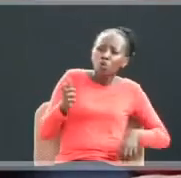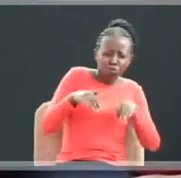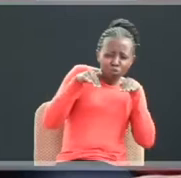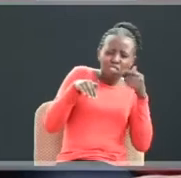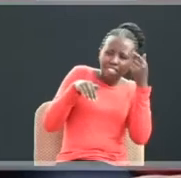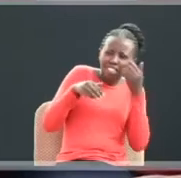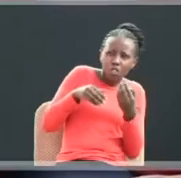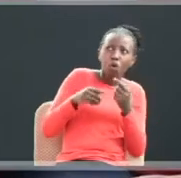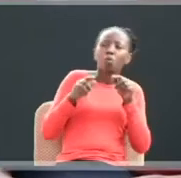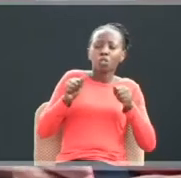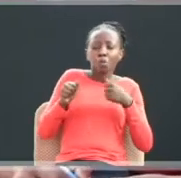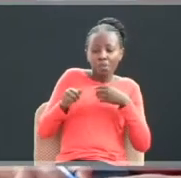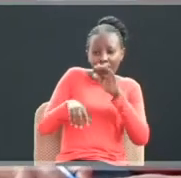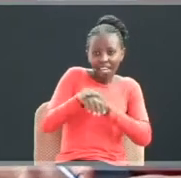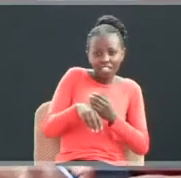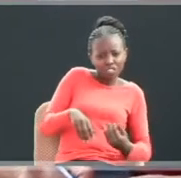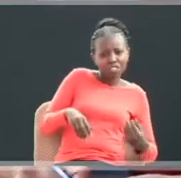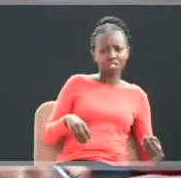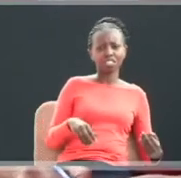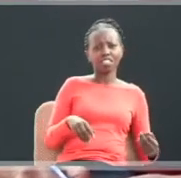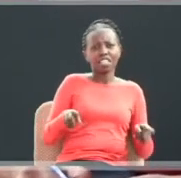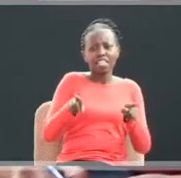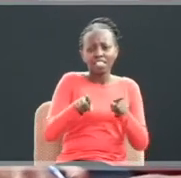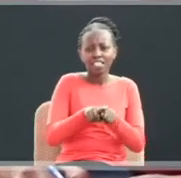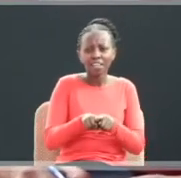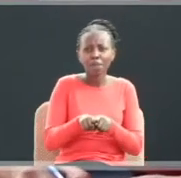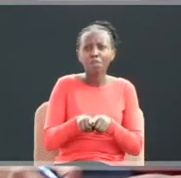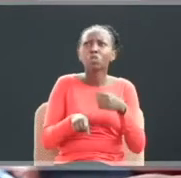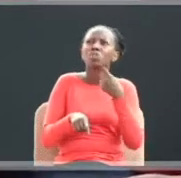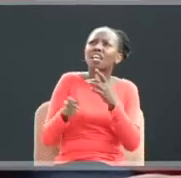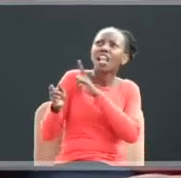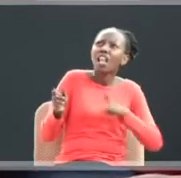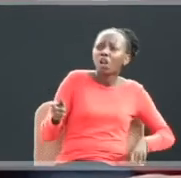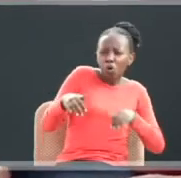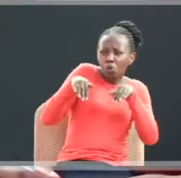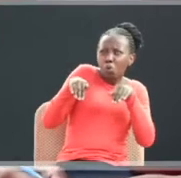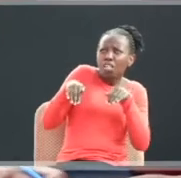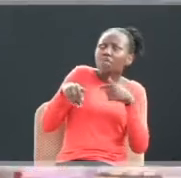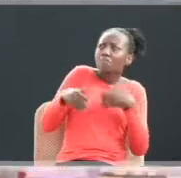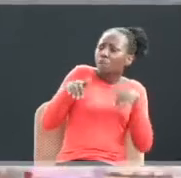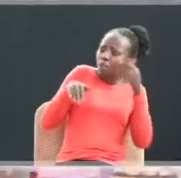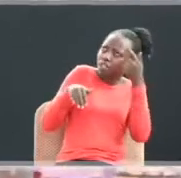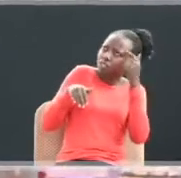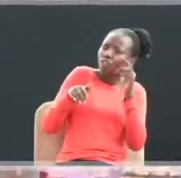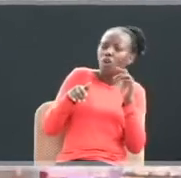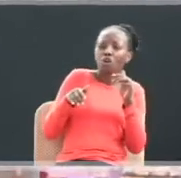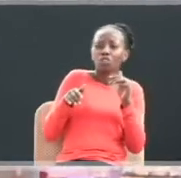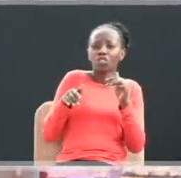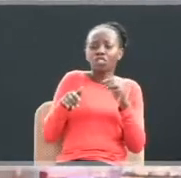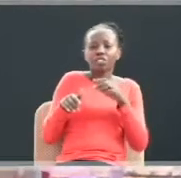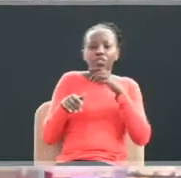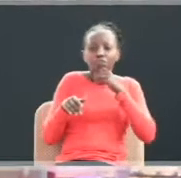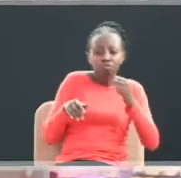children. And then when you have children, Lord, don't come. I'm waiting for grandchildren. Then you have them. Then you say, Lord, don't